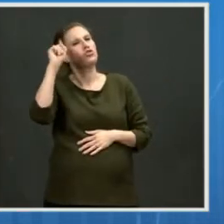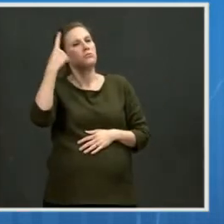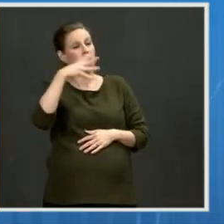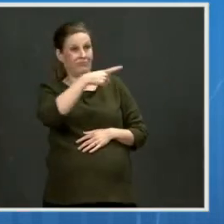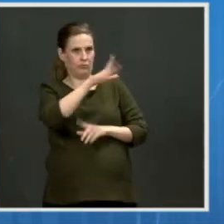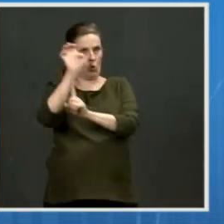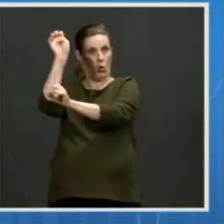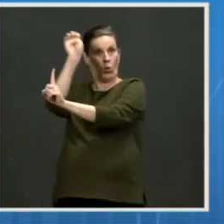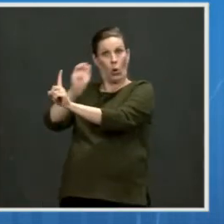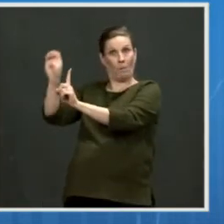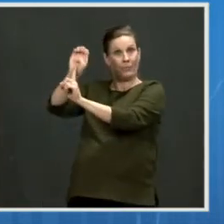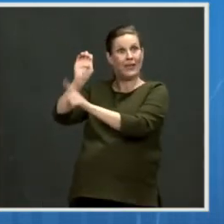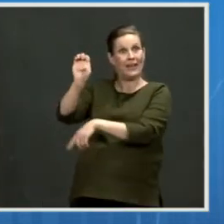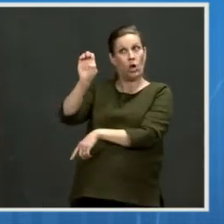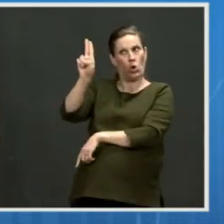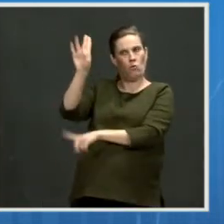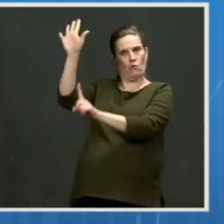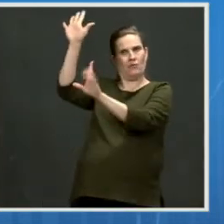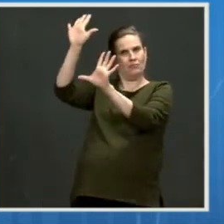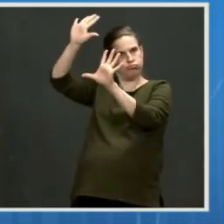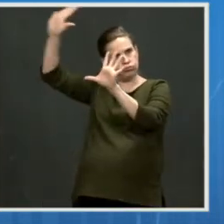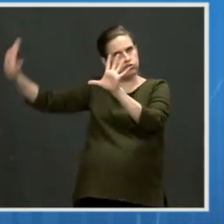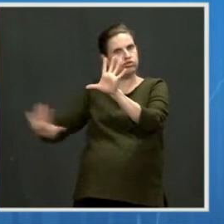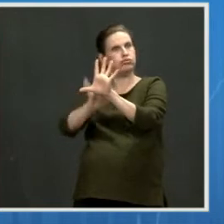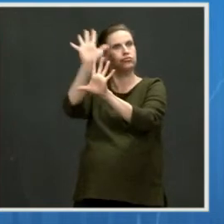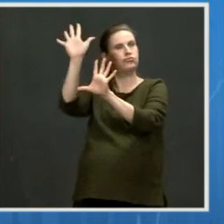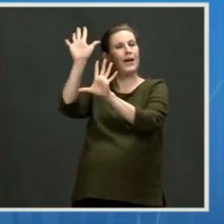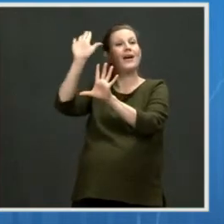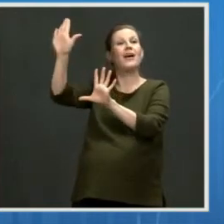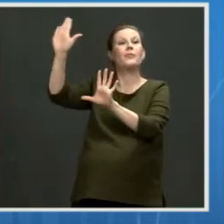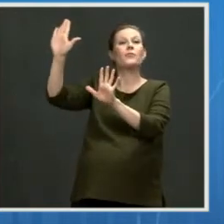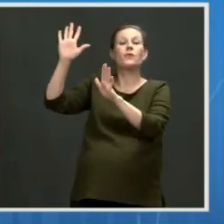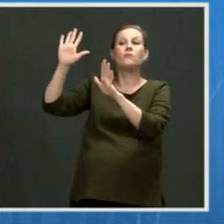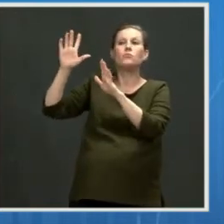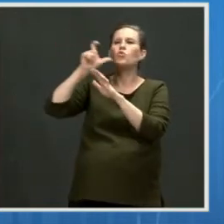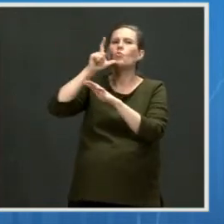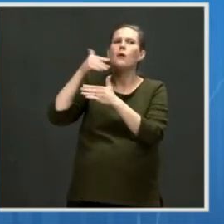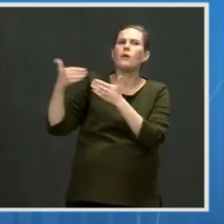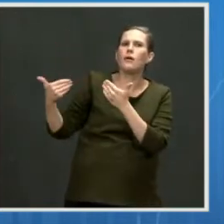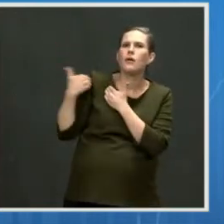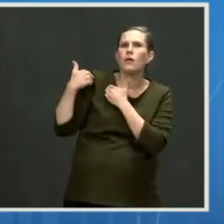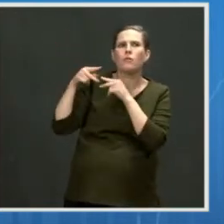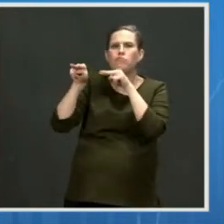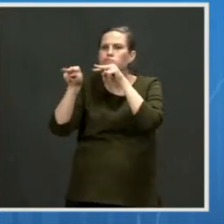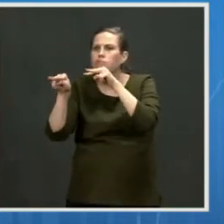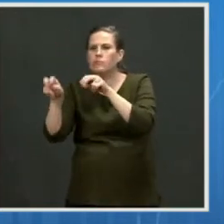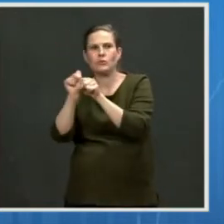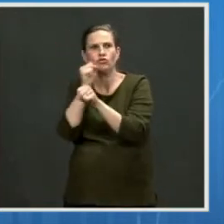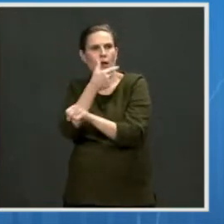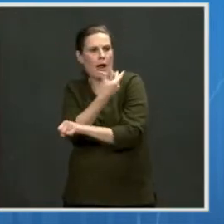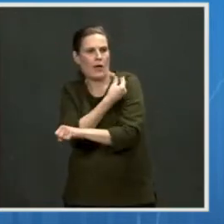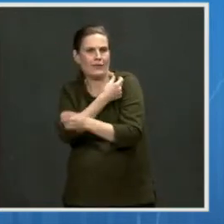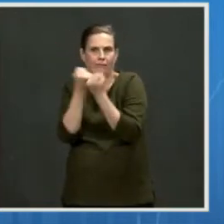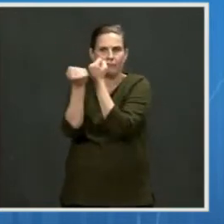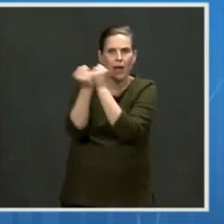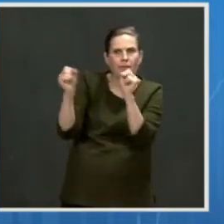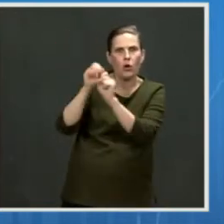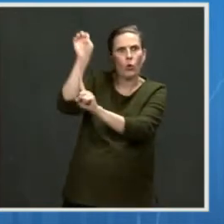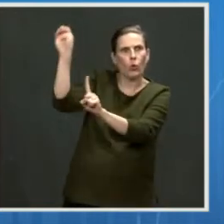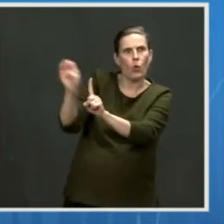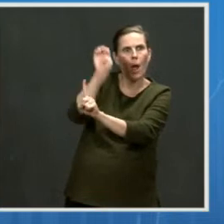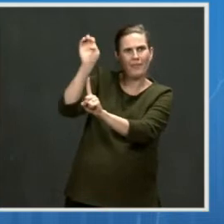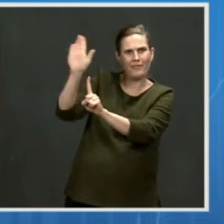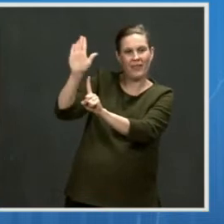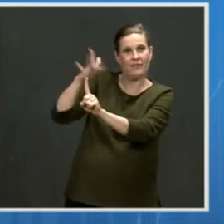Union, and the regulatory agency that's responsible for what goes on in the European Union feels that that is not